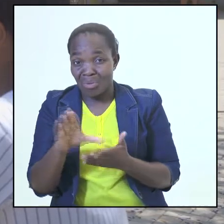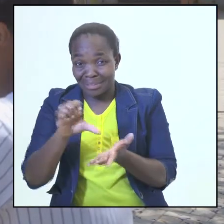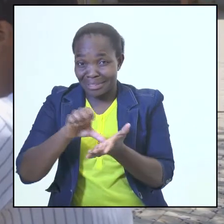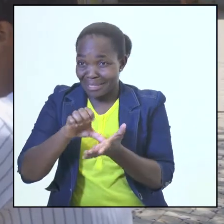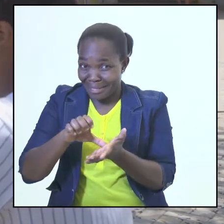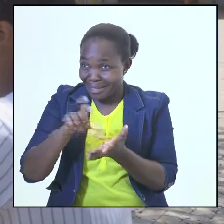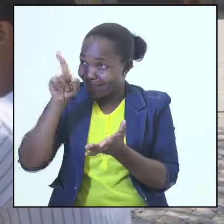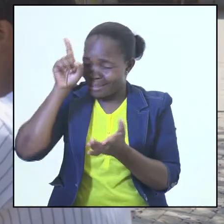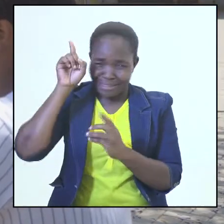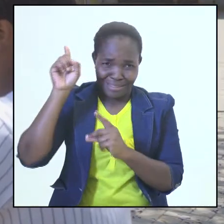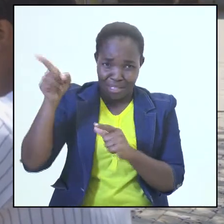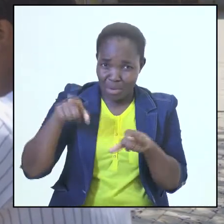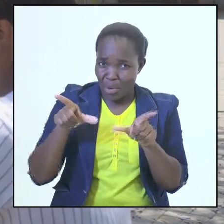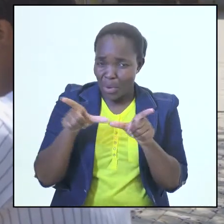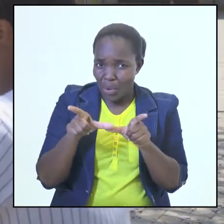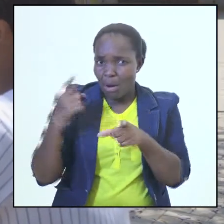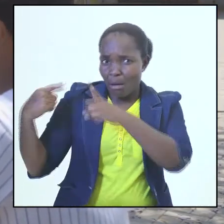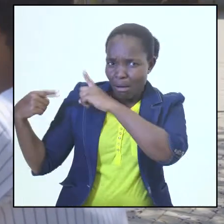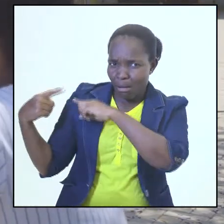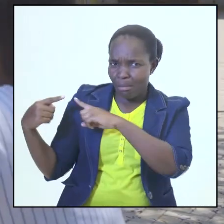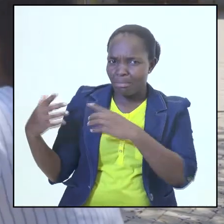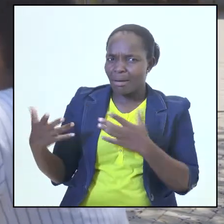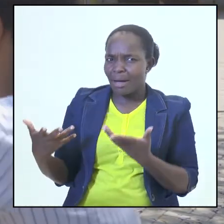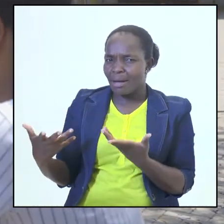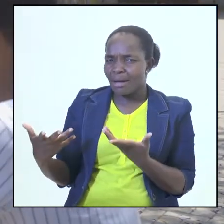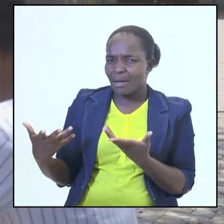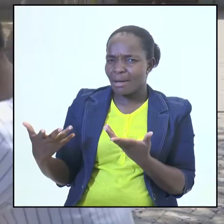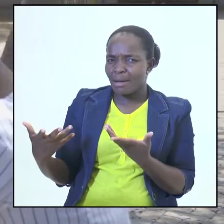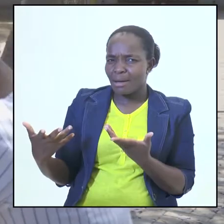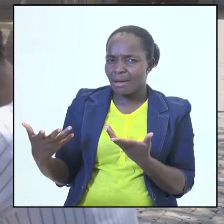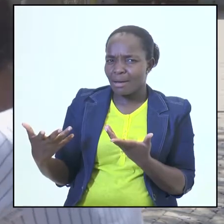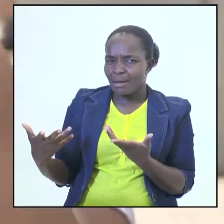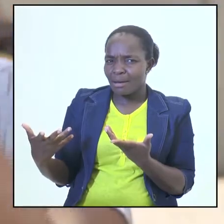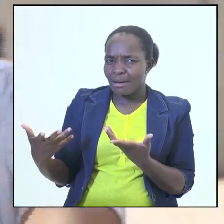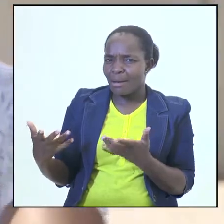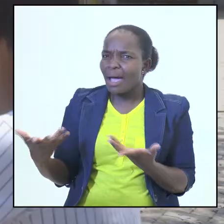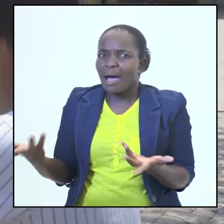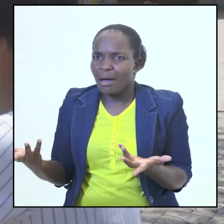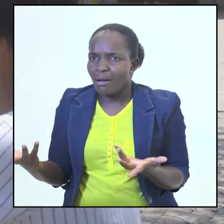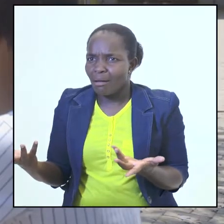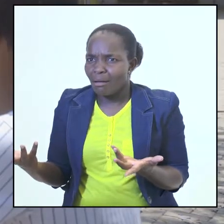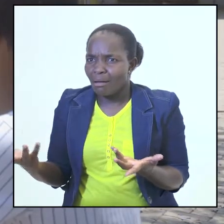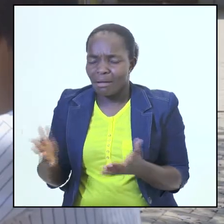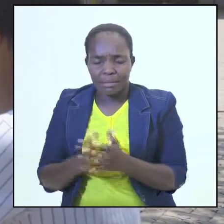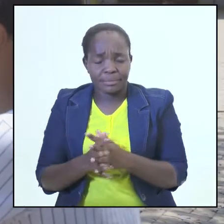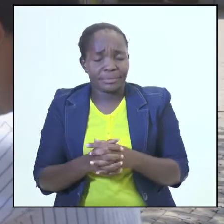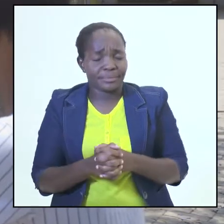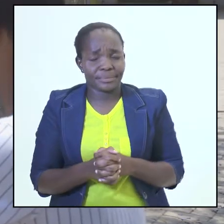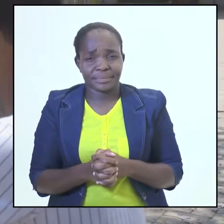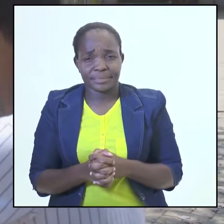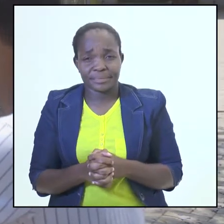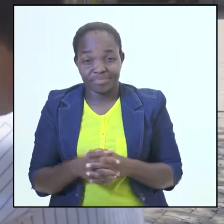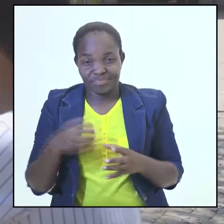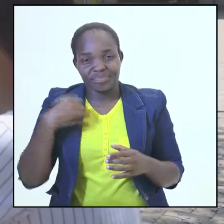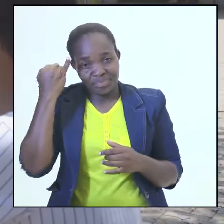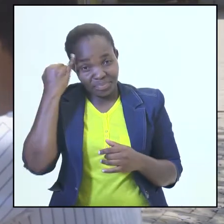recycled? I mean, how gross. Huh? How healthy can that be? Well, I have an